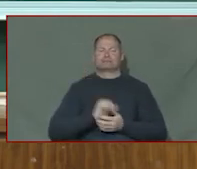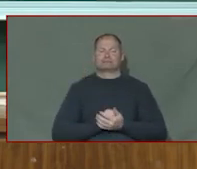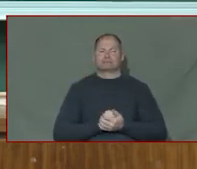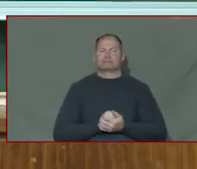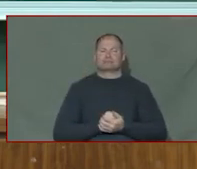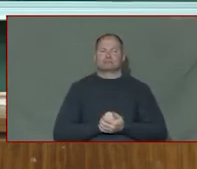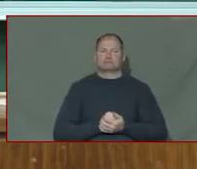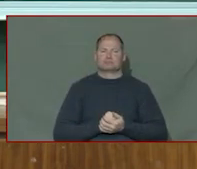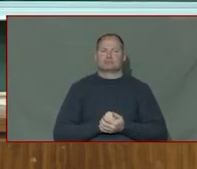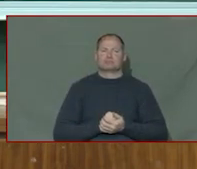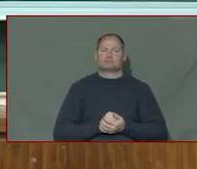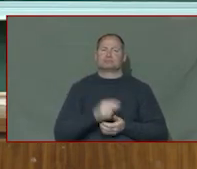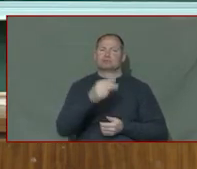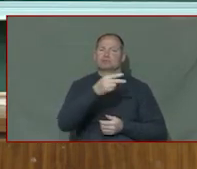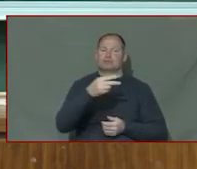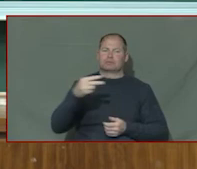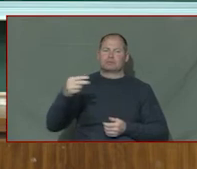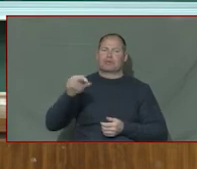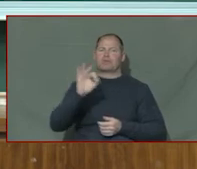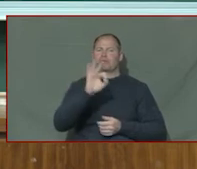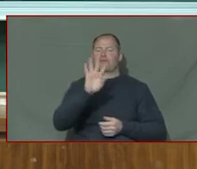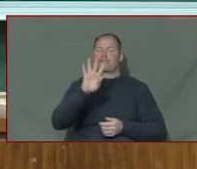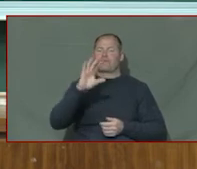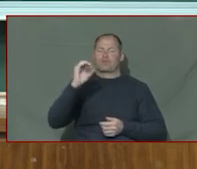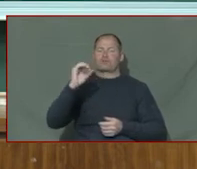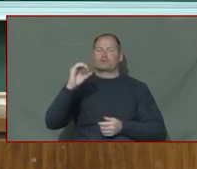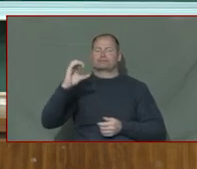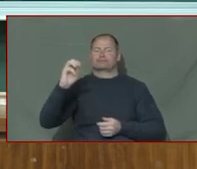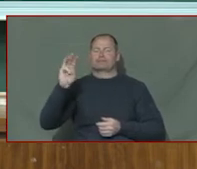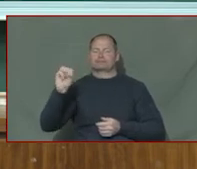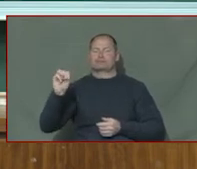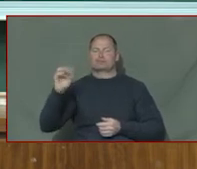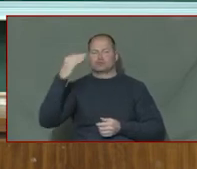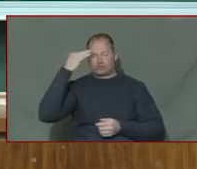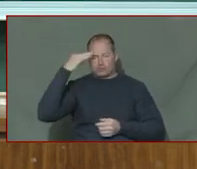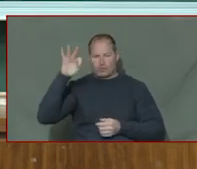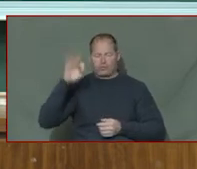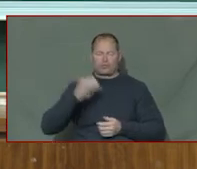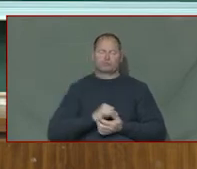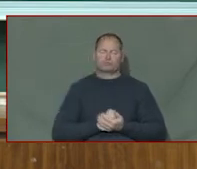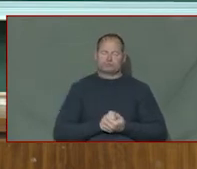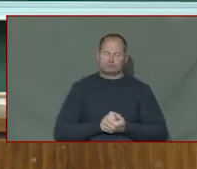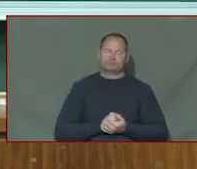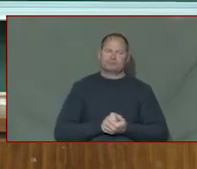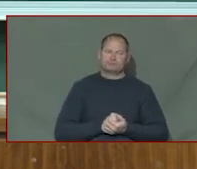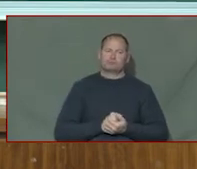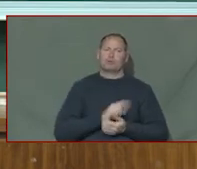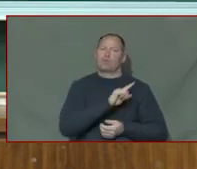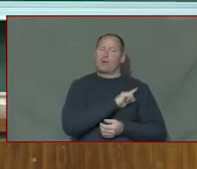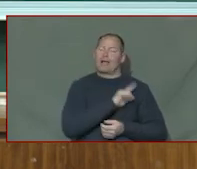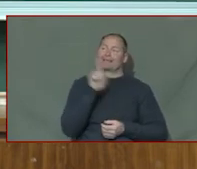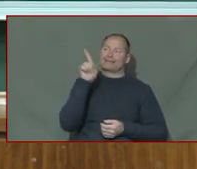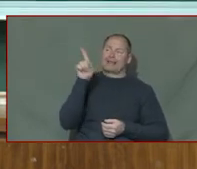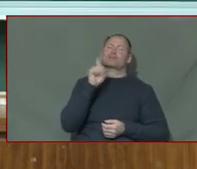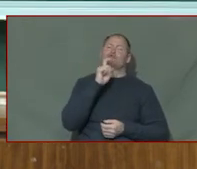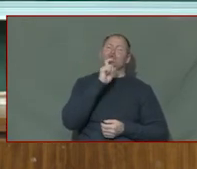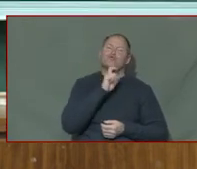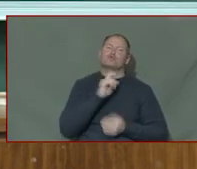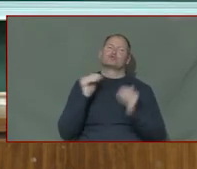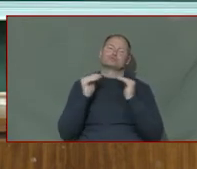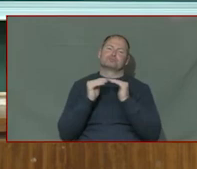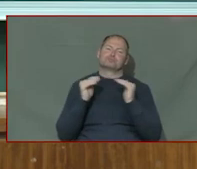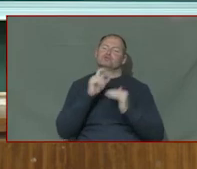to 340 centimeters cubed. Agree? Because of this conversion. They give you the